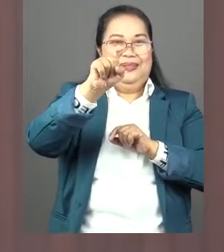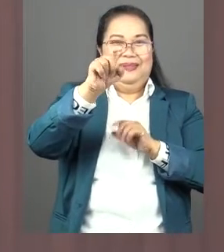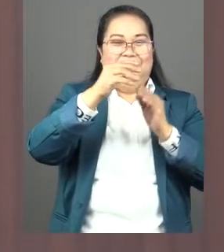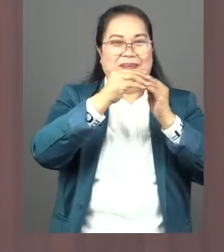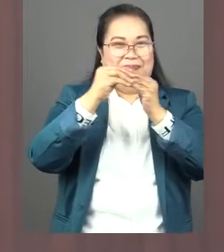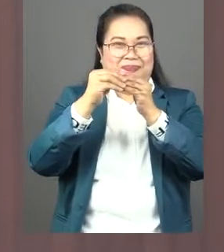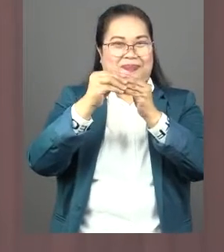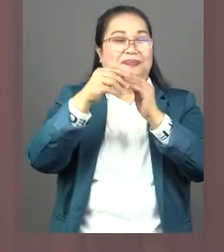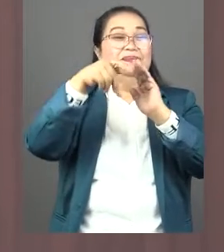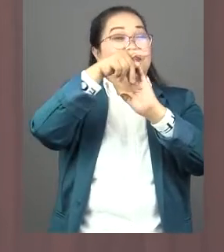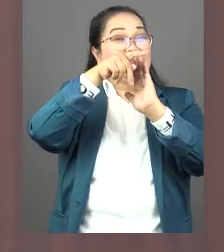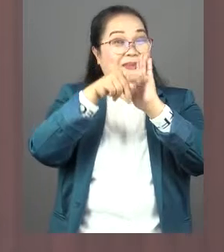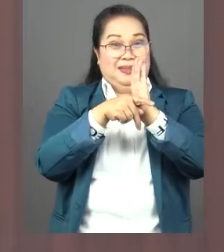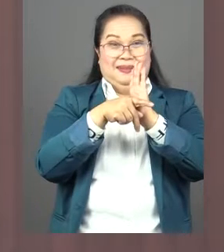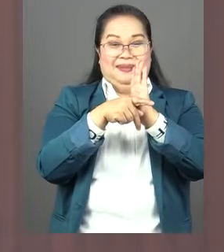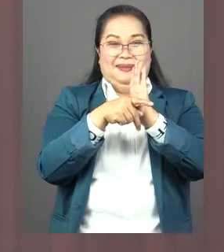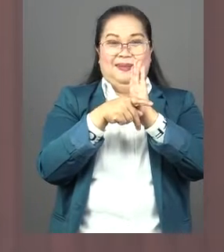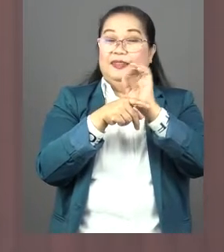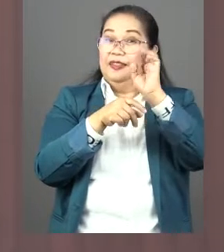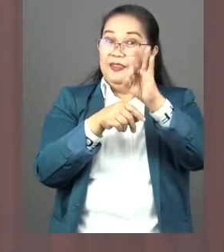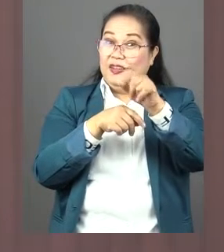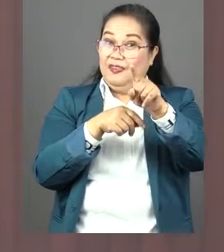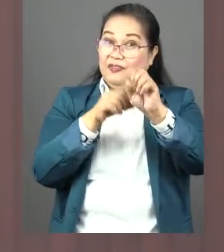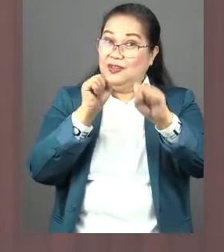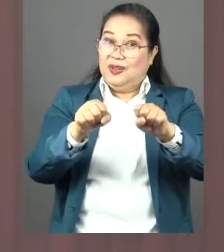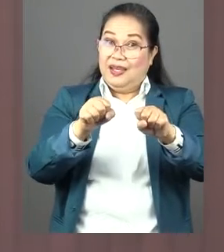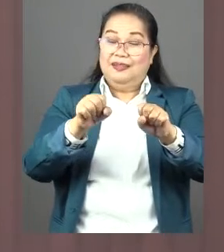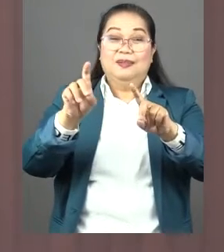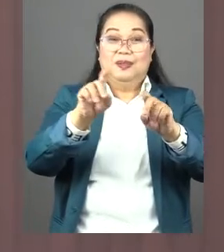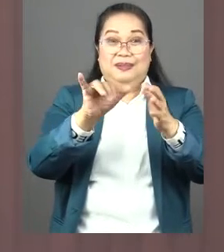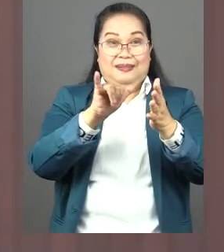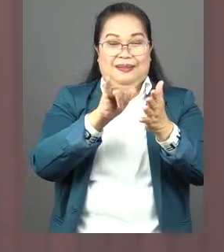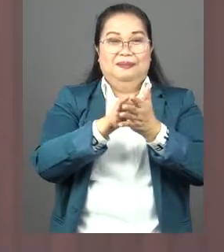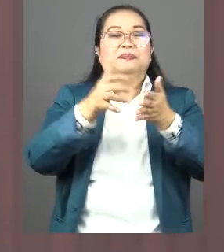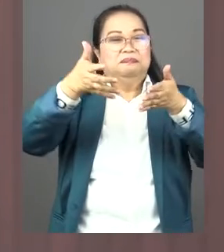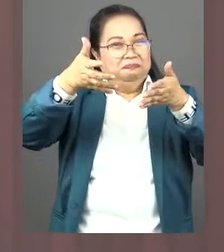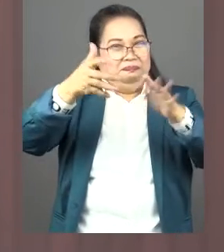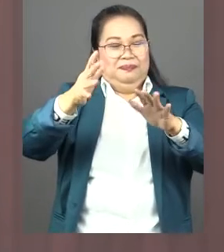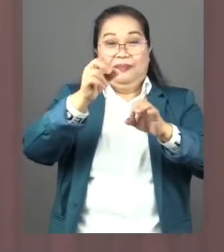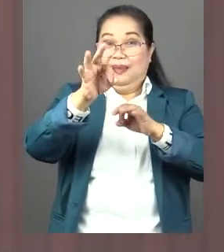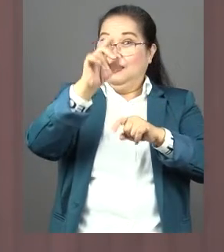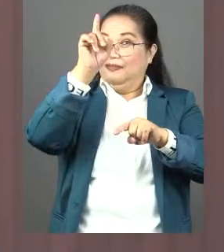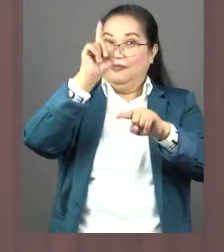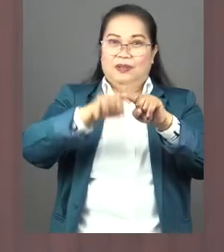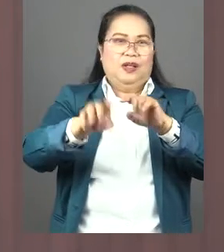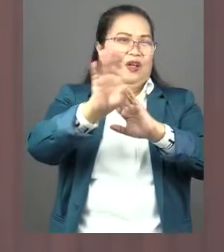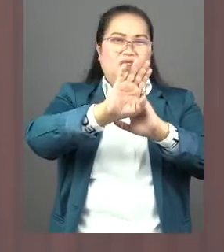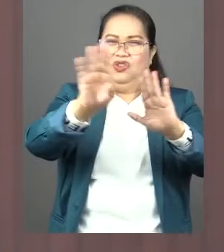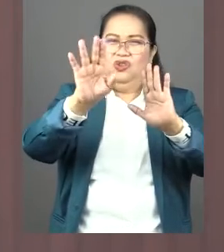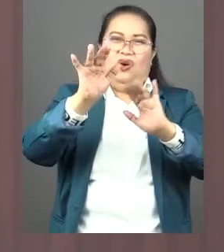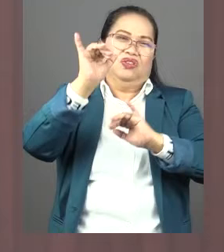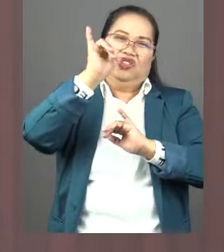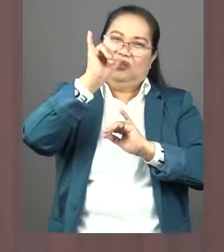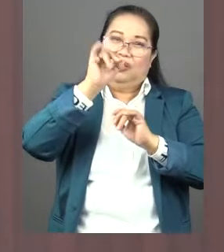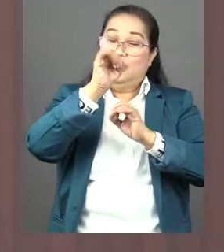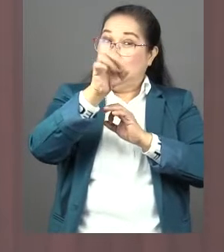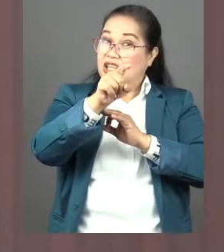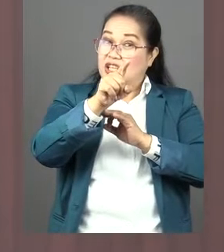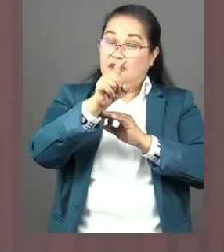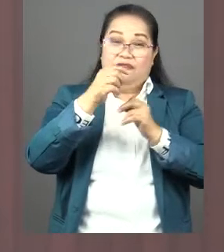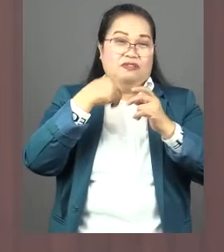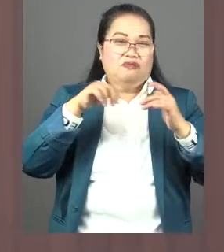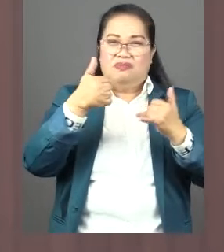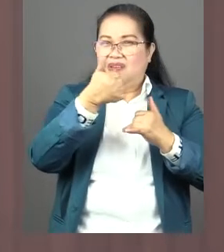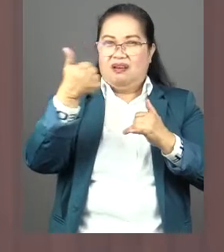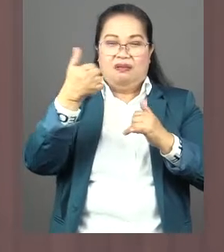guided by these things. If you can handle it, you can go ahead. But if you cannot, don't start. If you can guarantee that nobody